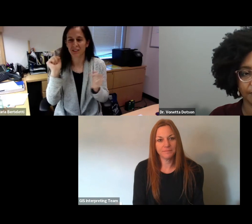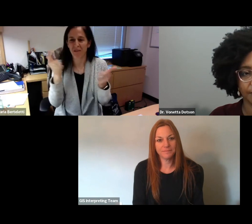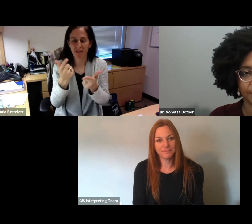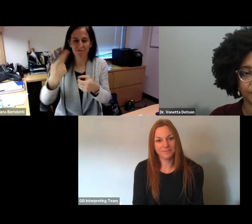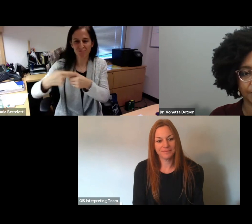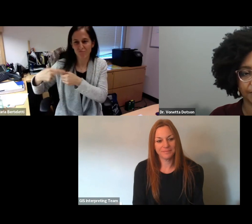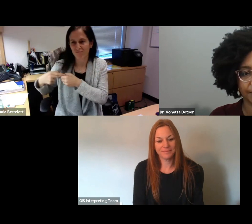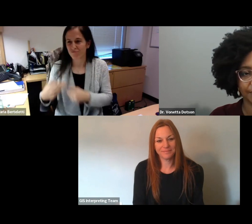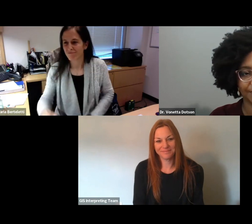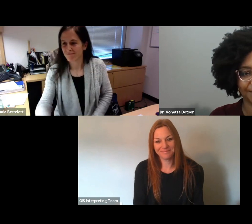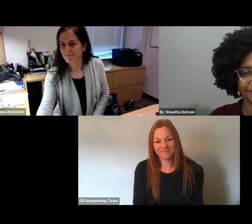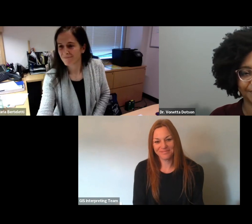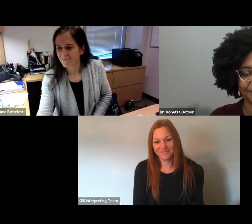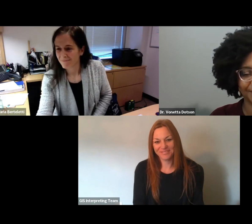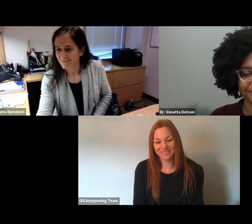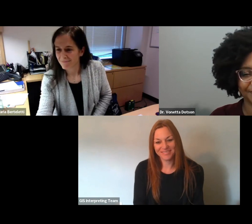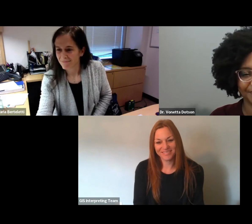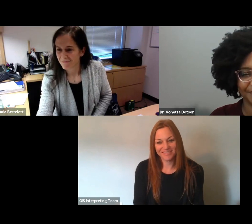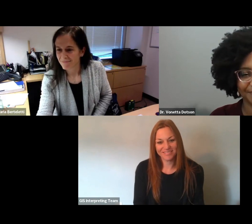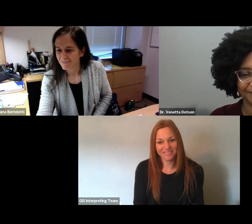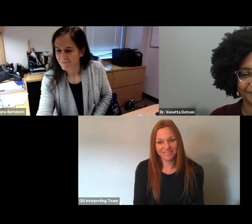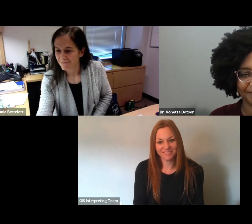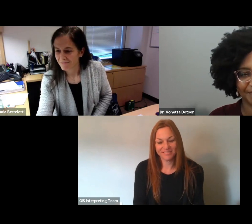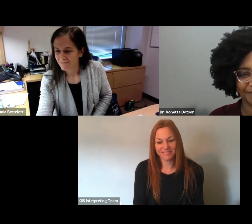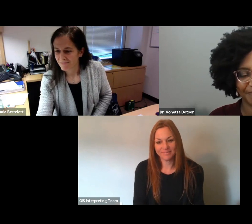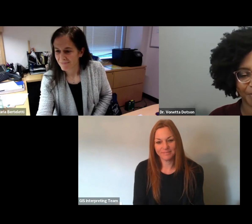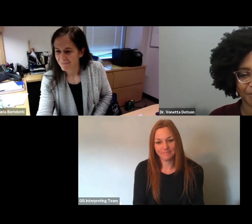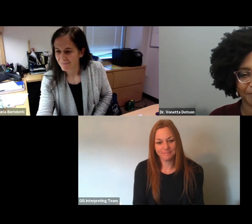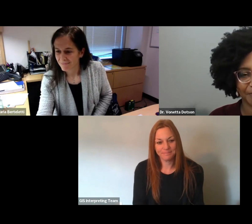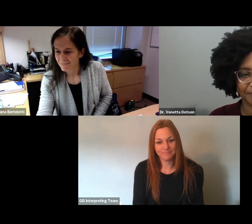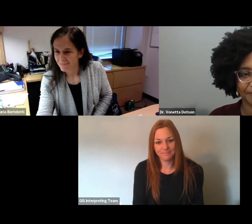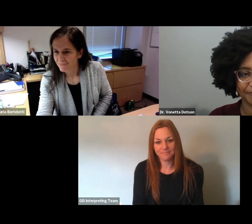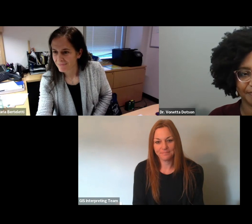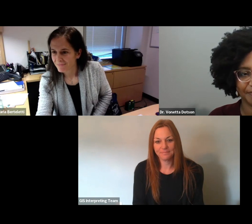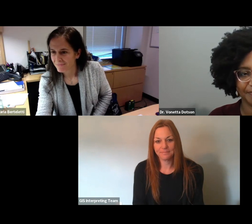I see many names trickling into the list. It's so nice to have you all here with us.